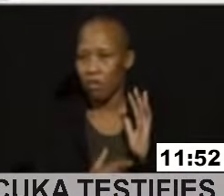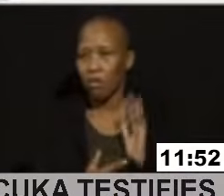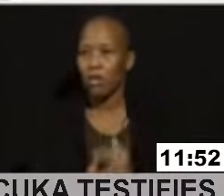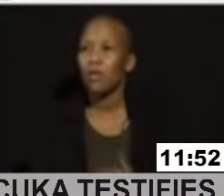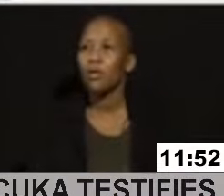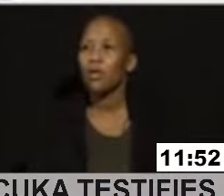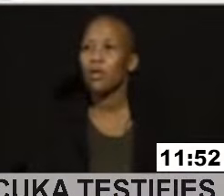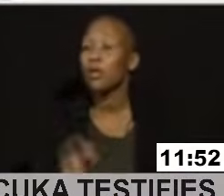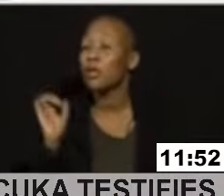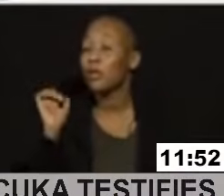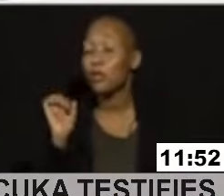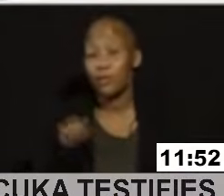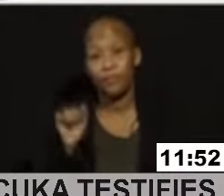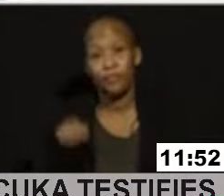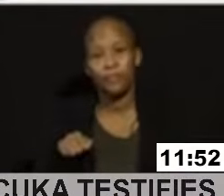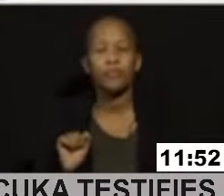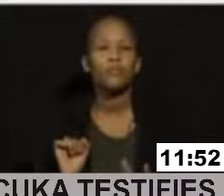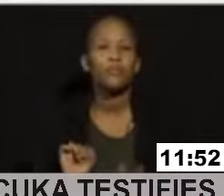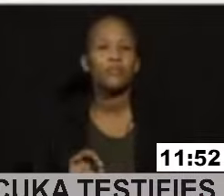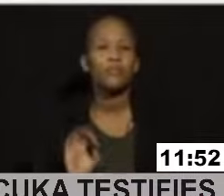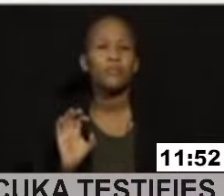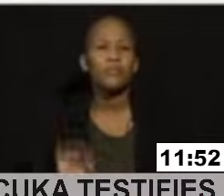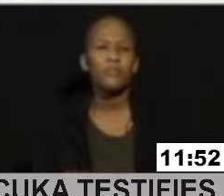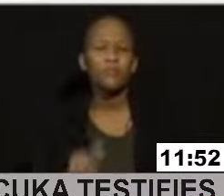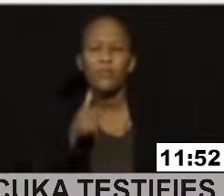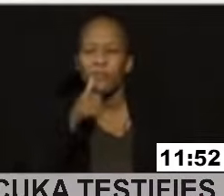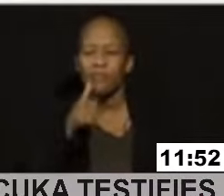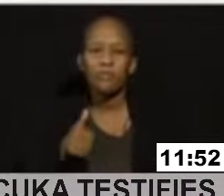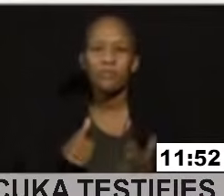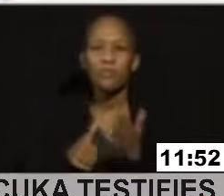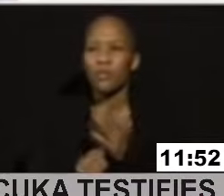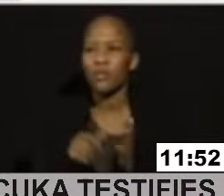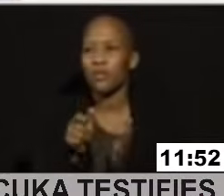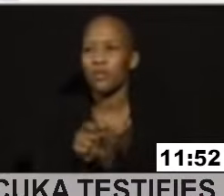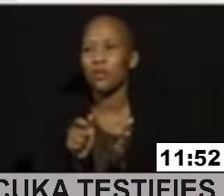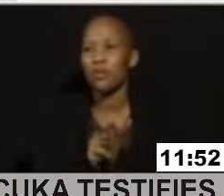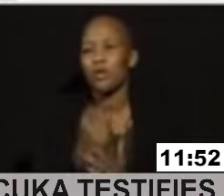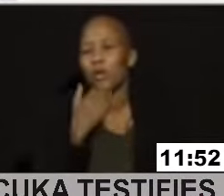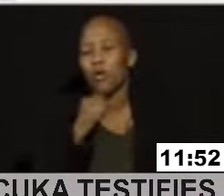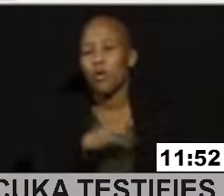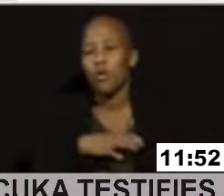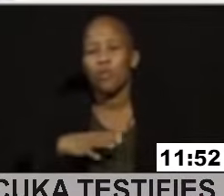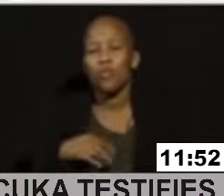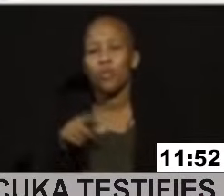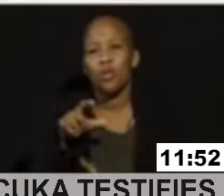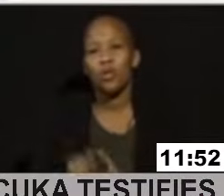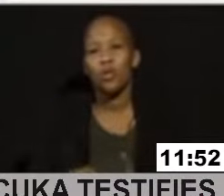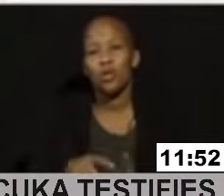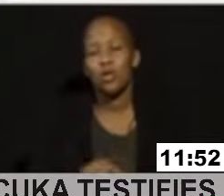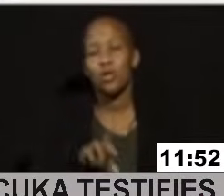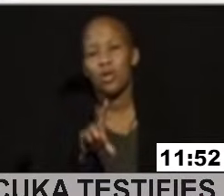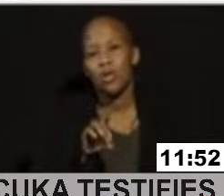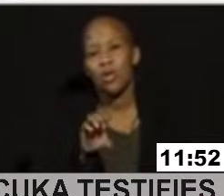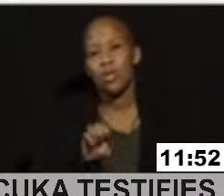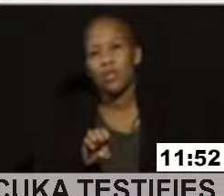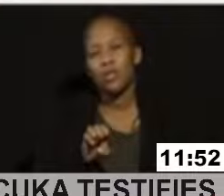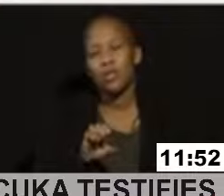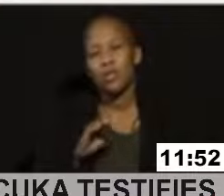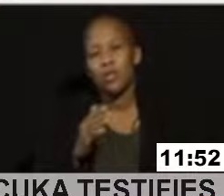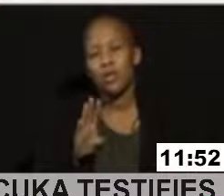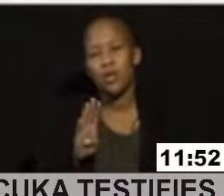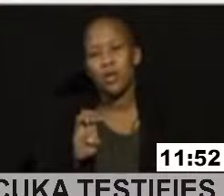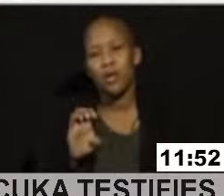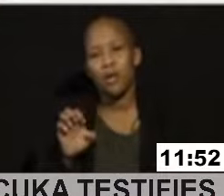a letter that was written by Commissioner Diale to Anton.